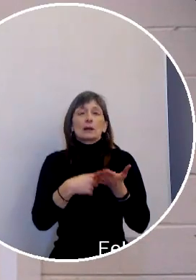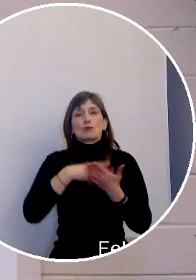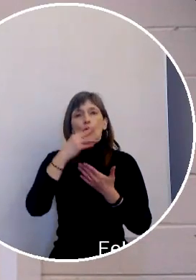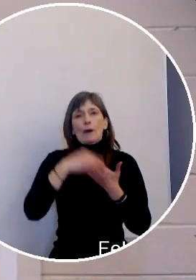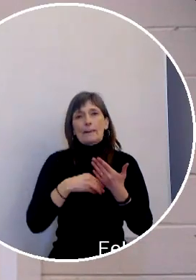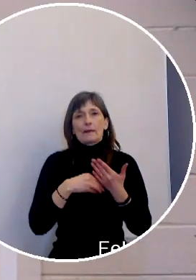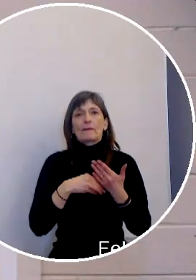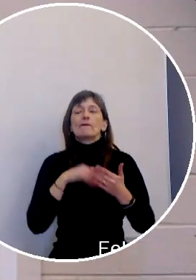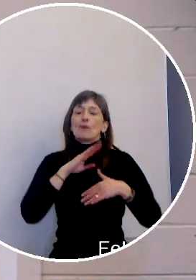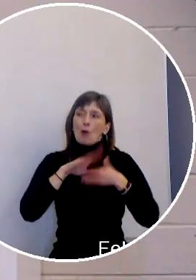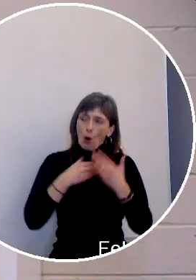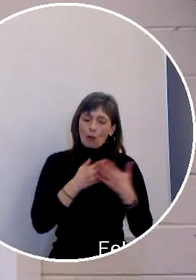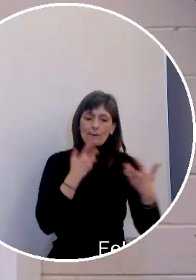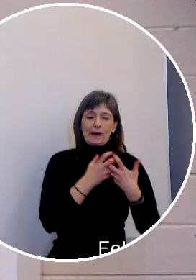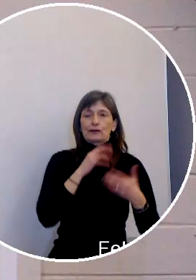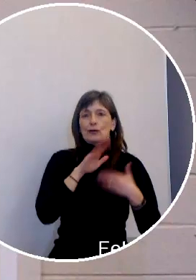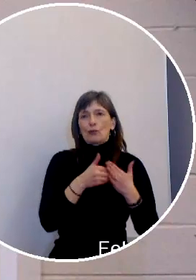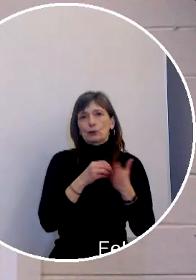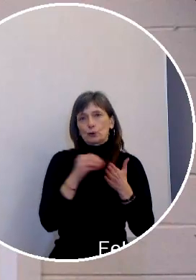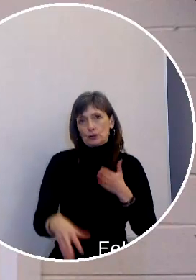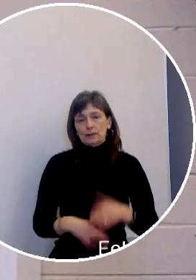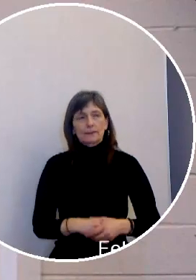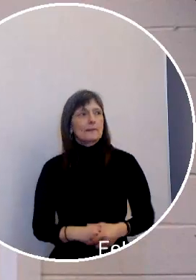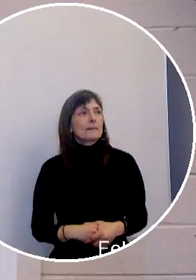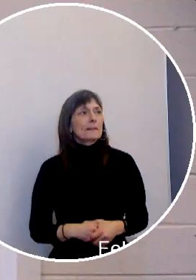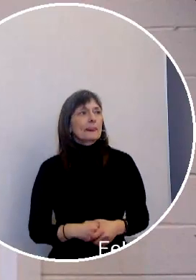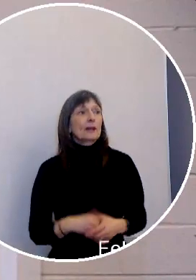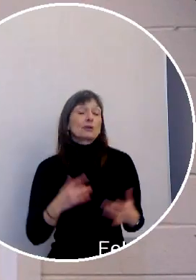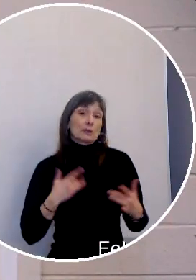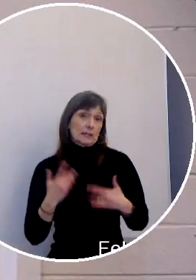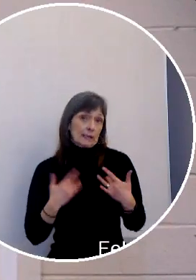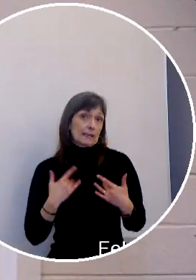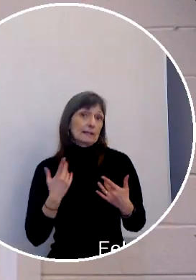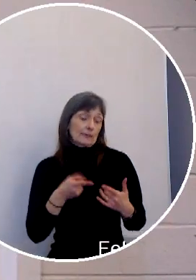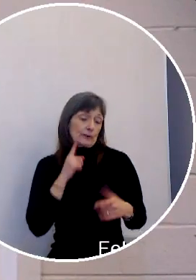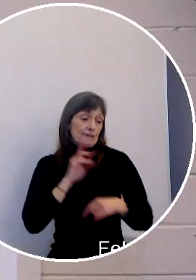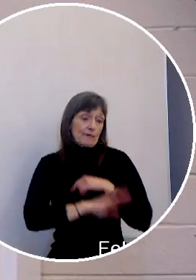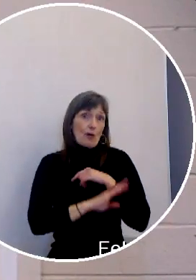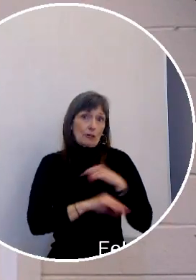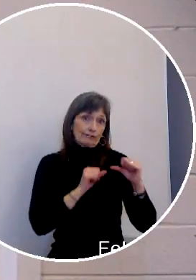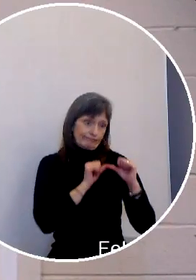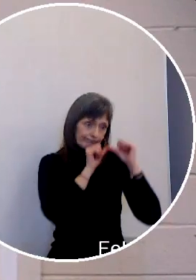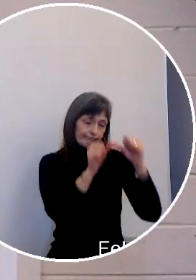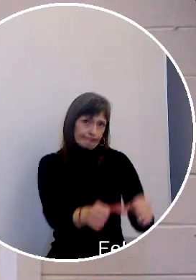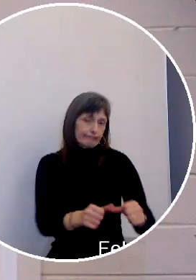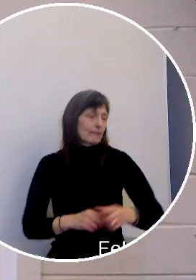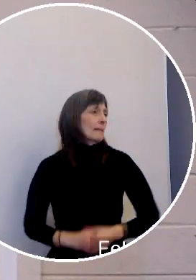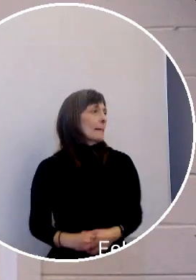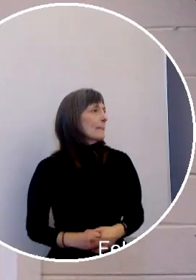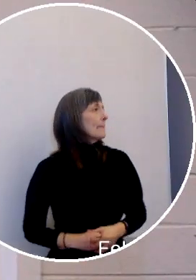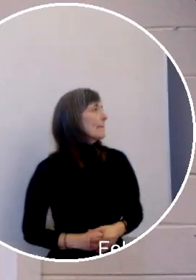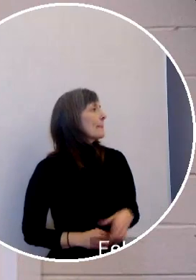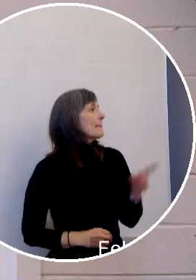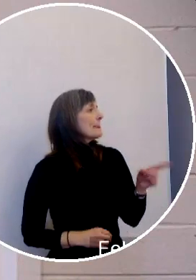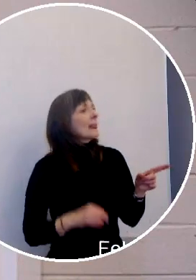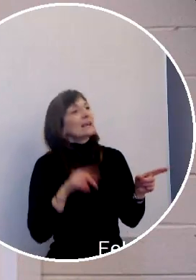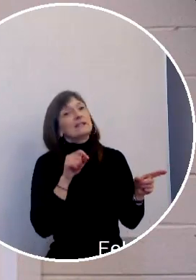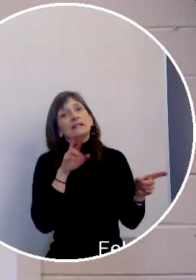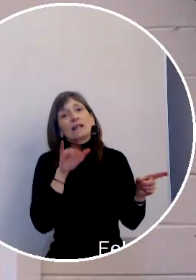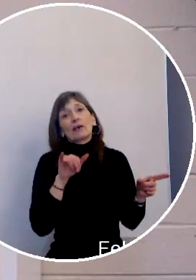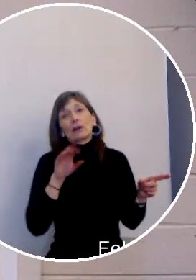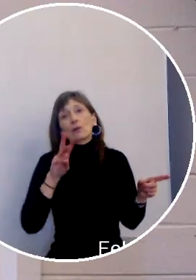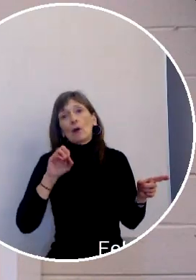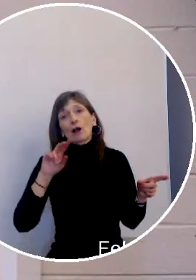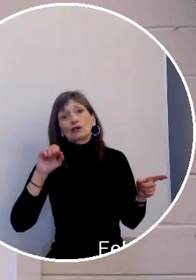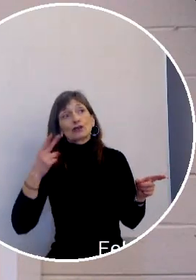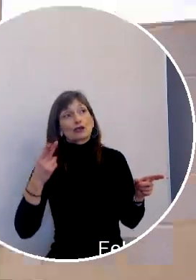for all learners. So that's been an exciting work this fall. And Mr. Terry